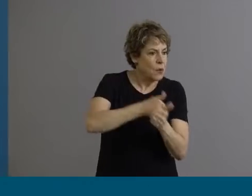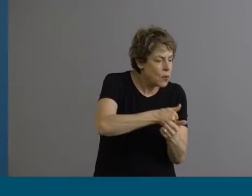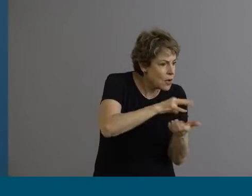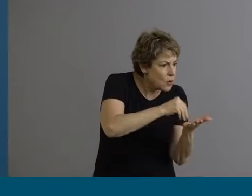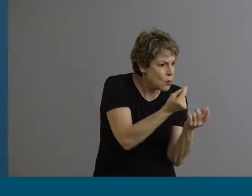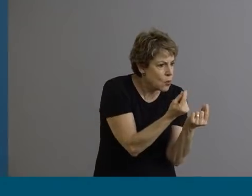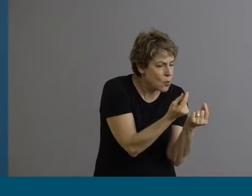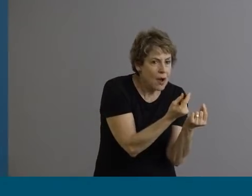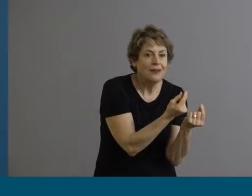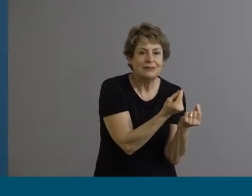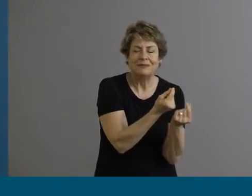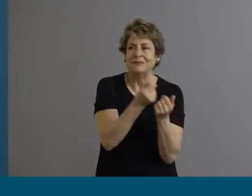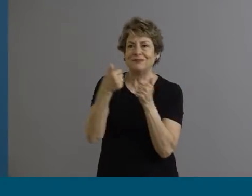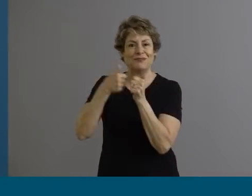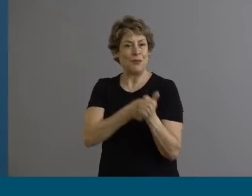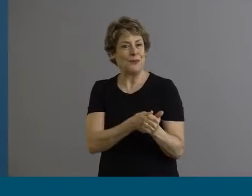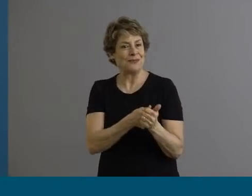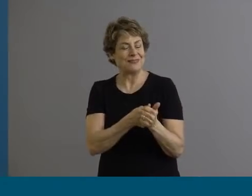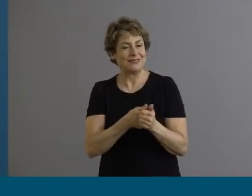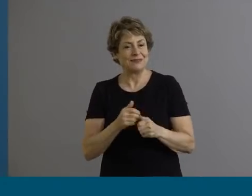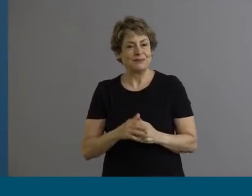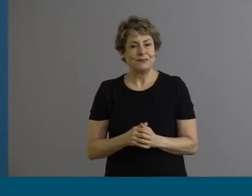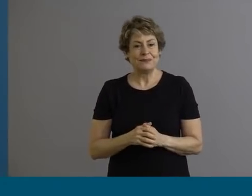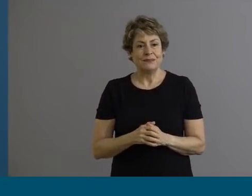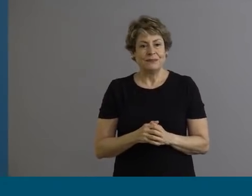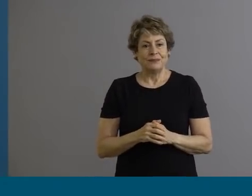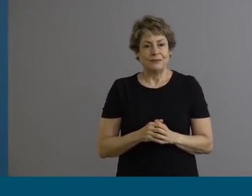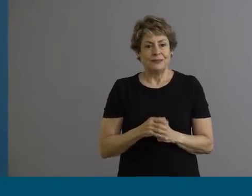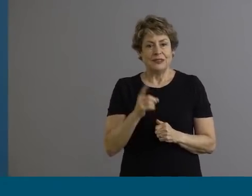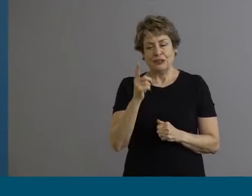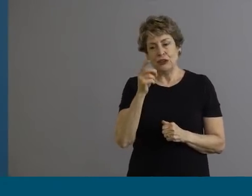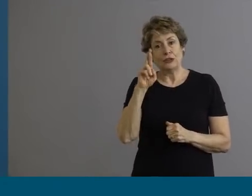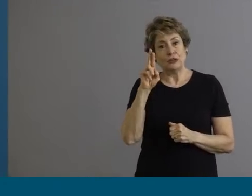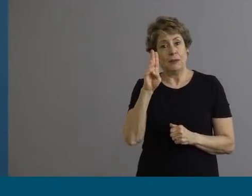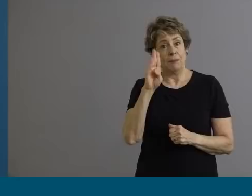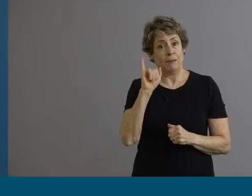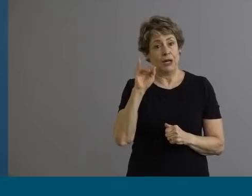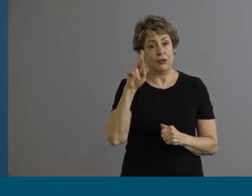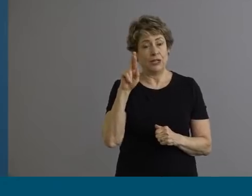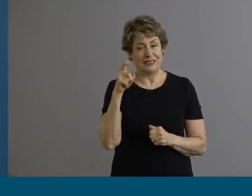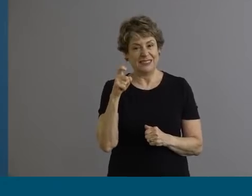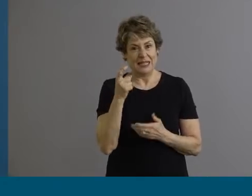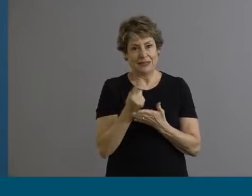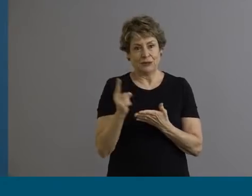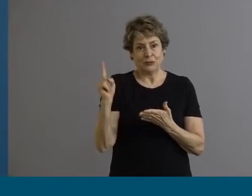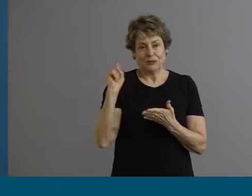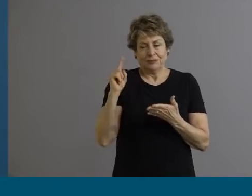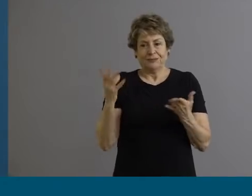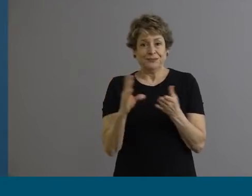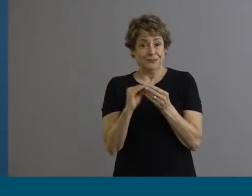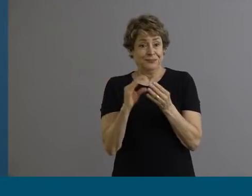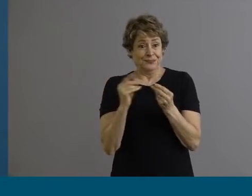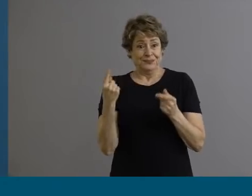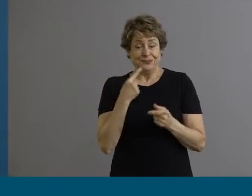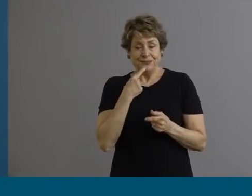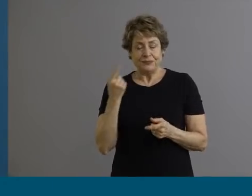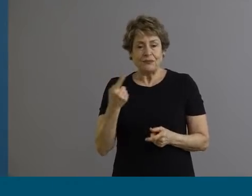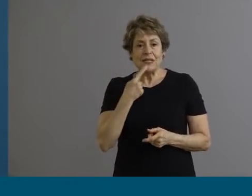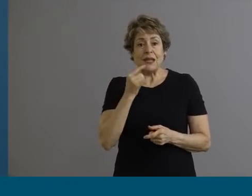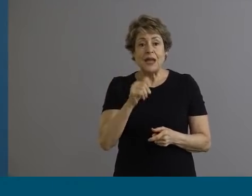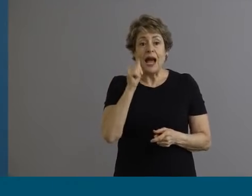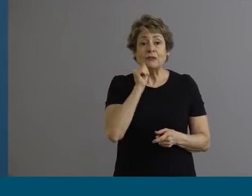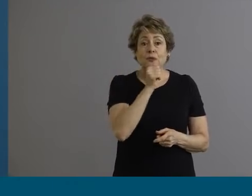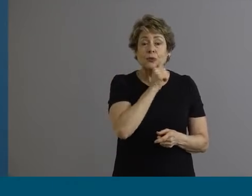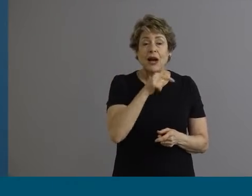have 3 counties that we're tracking very closely, the largest one being Phoenix and Maricopa County. The 7-day